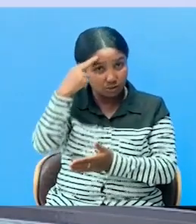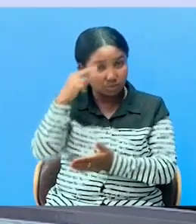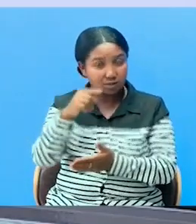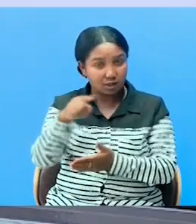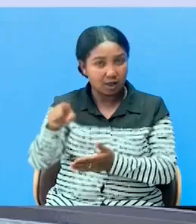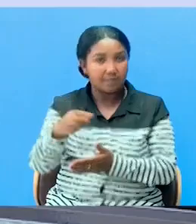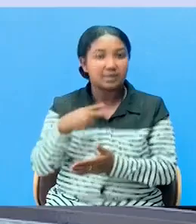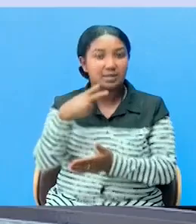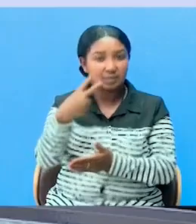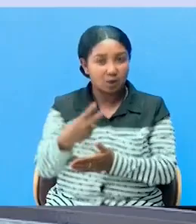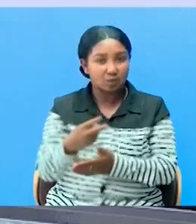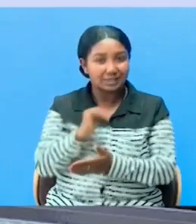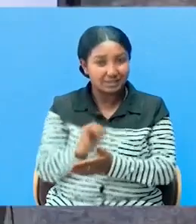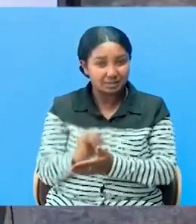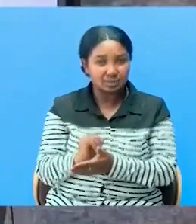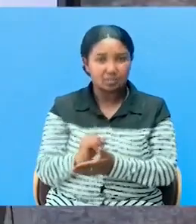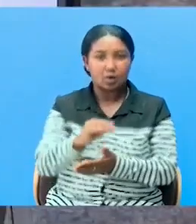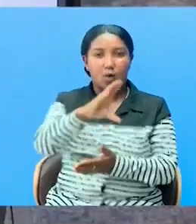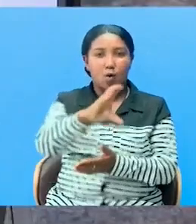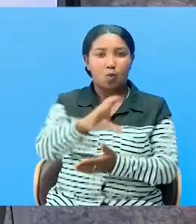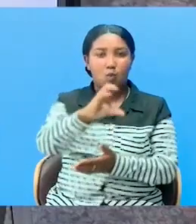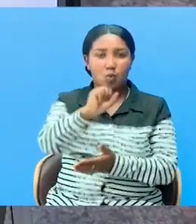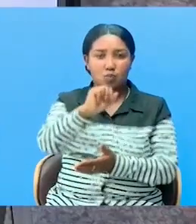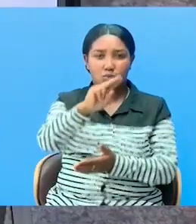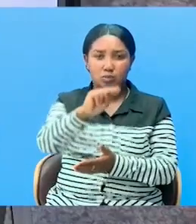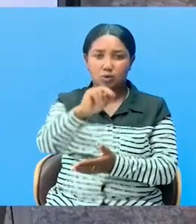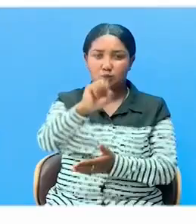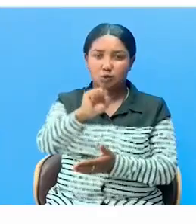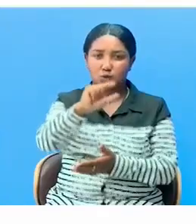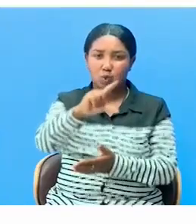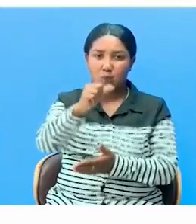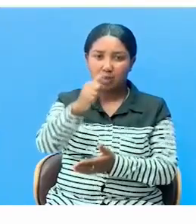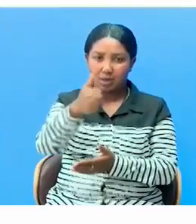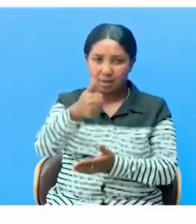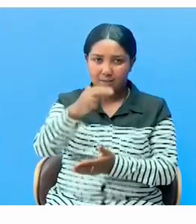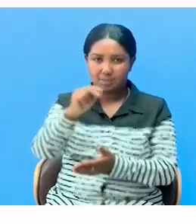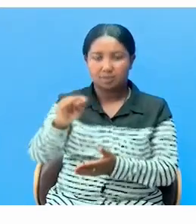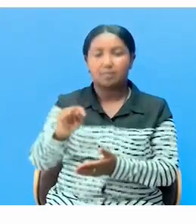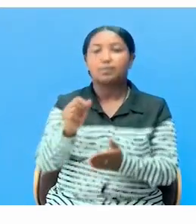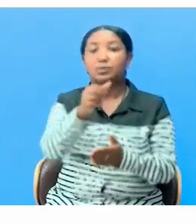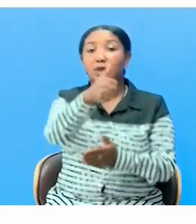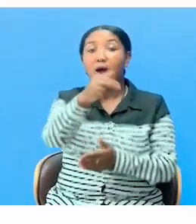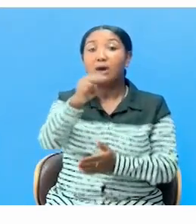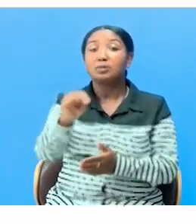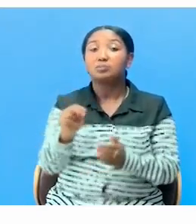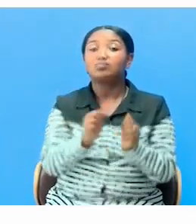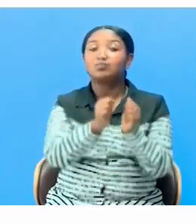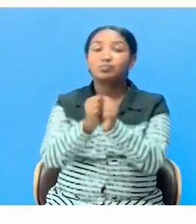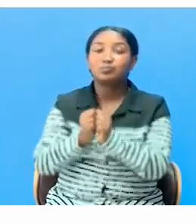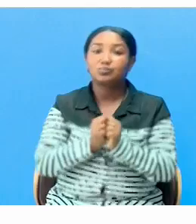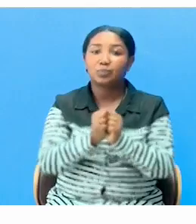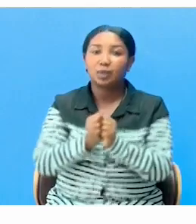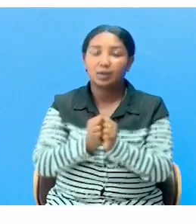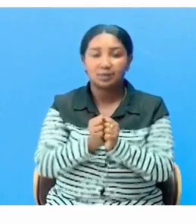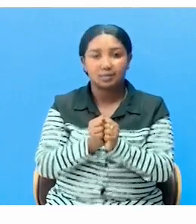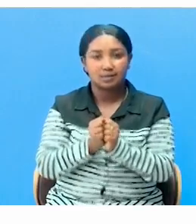be, the sound is consonants. When you come to an is go with